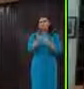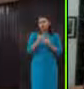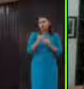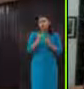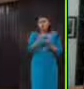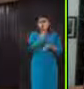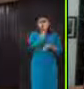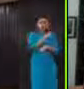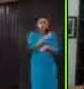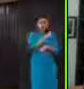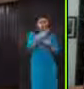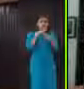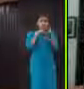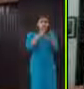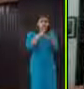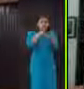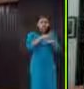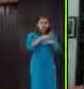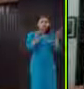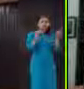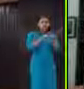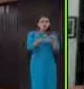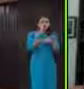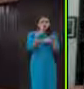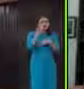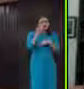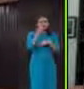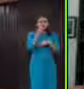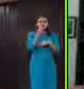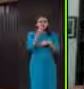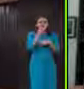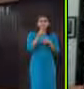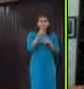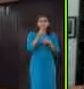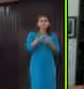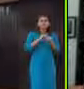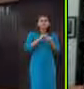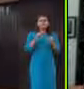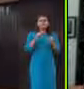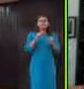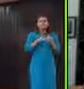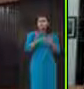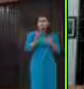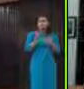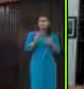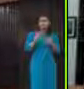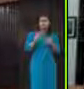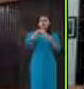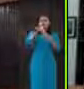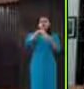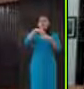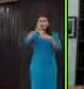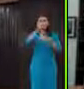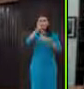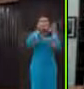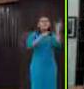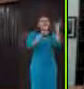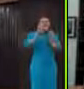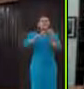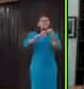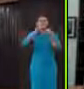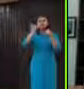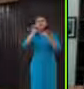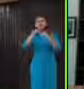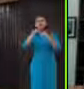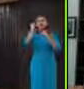very practical point that as a symbol it mattered, but it will also become an irritant, including for people who were separatists who